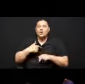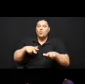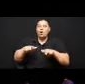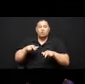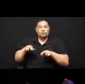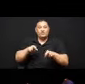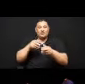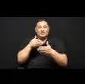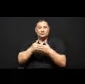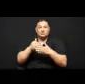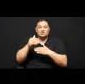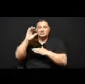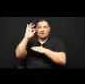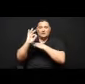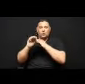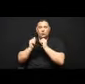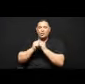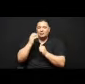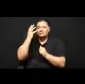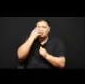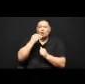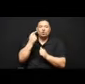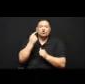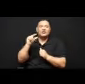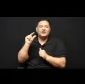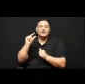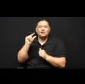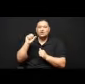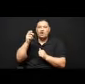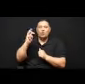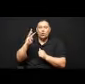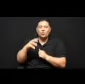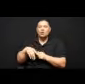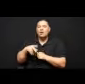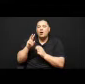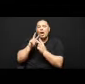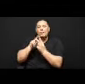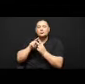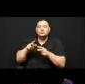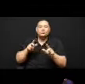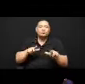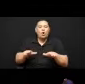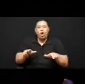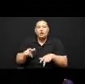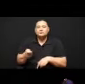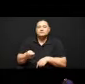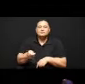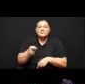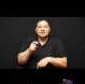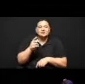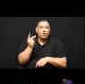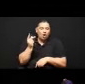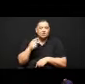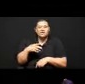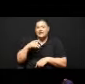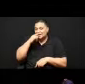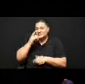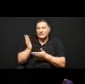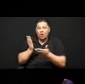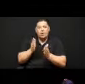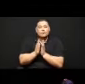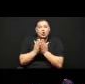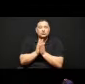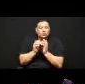and shadow. Couples walking terriers, a kid carrying books without a backpack. The Trekkie was growing